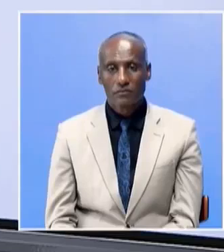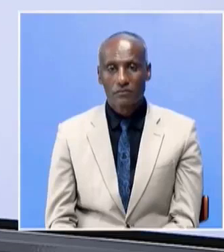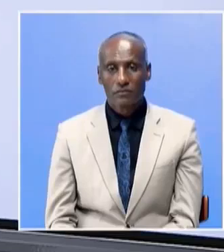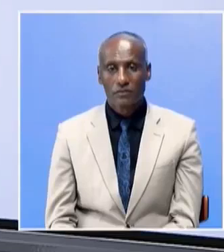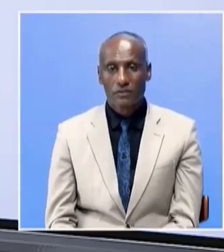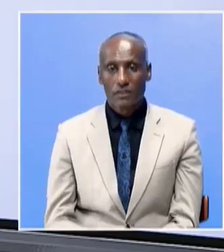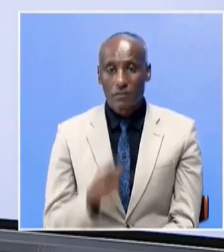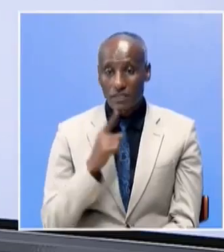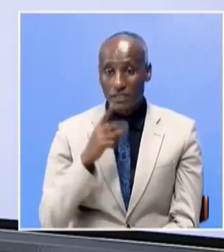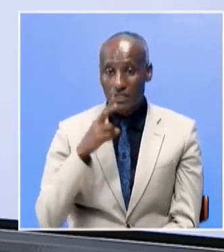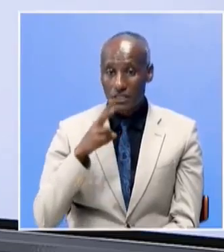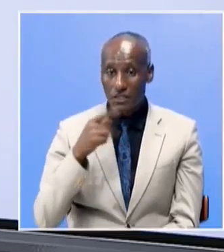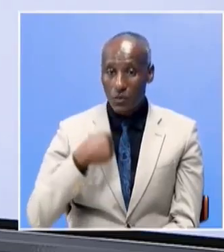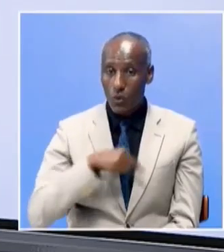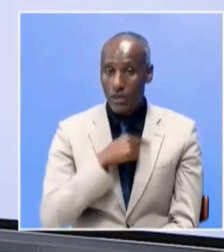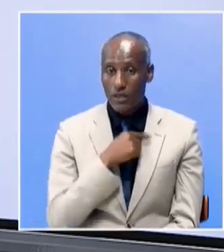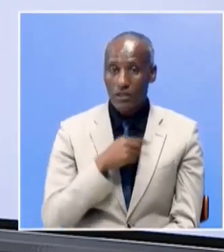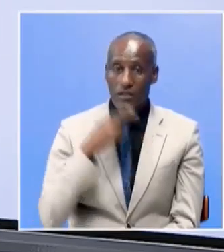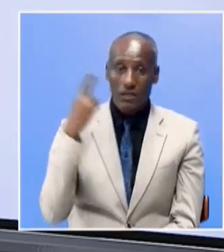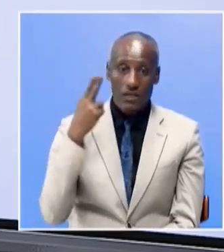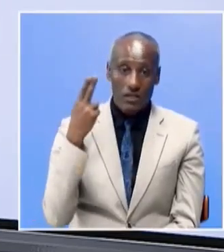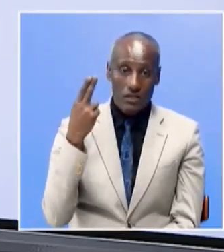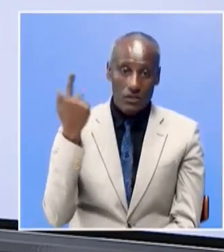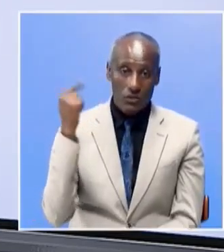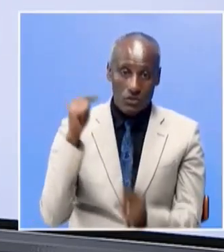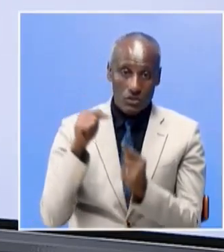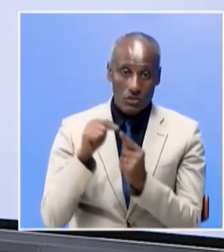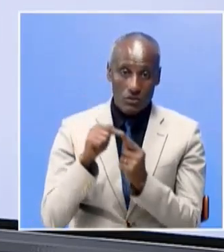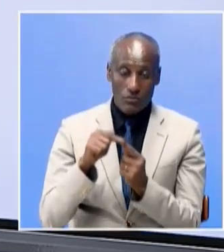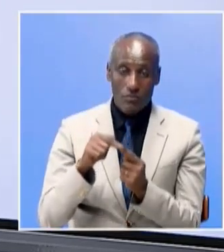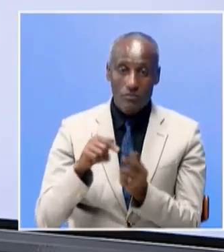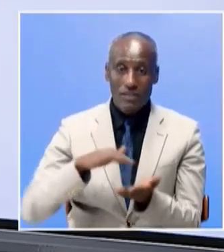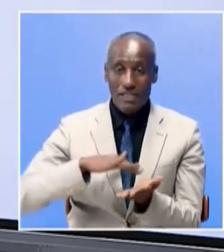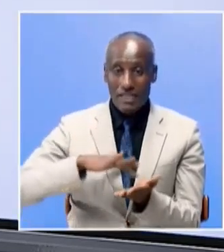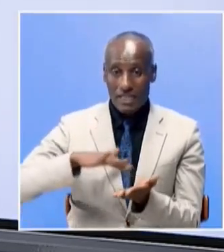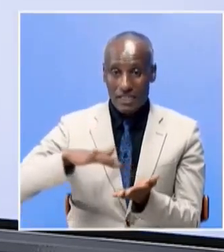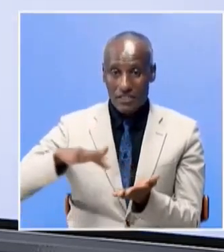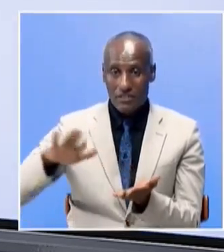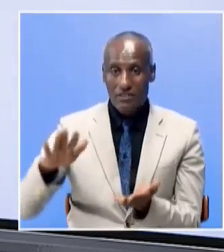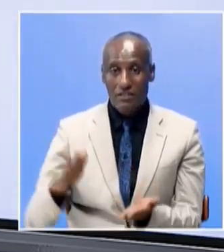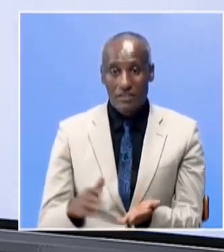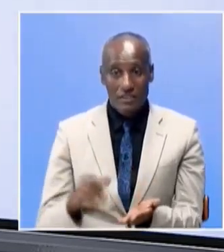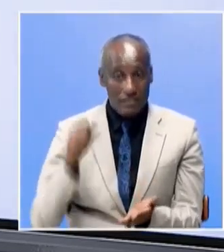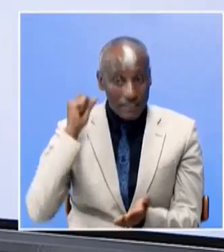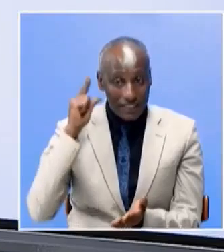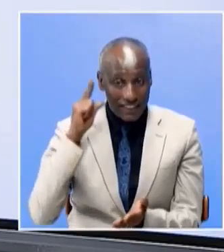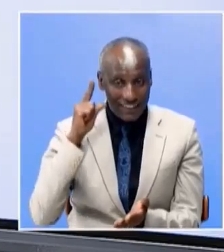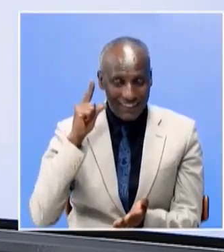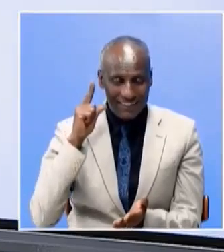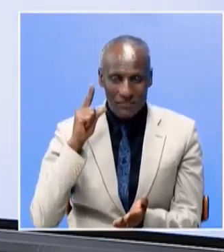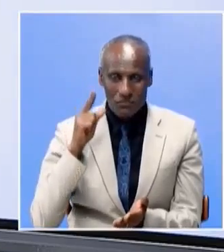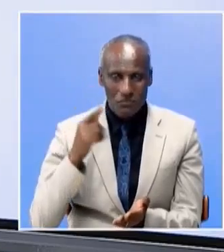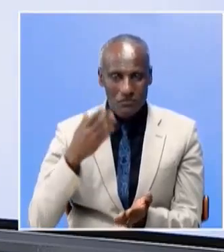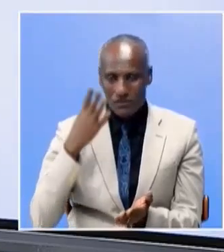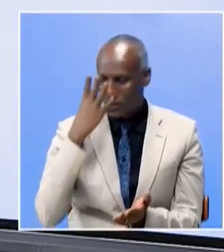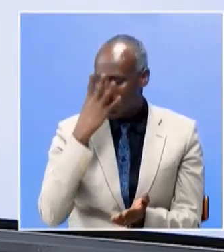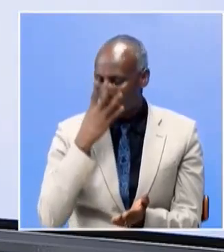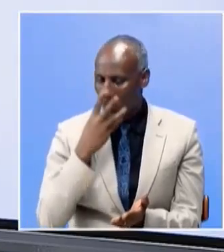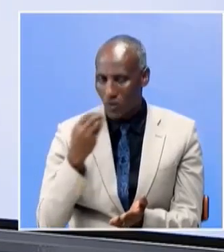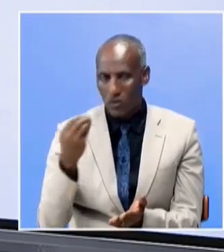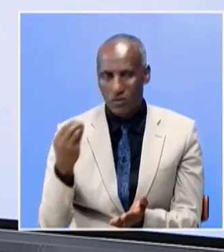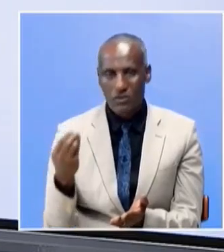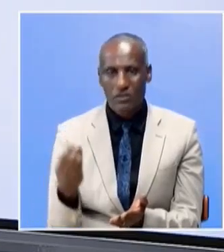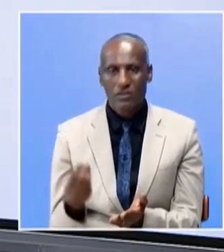subject used to read. Clear? Nice. So this one is a